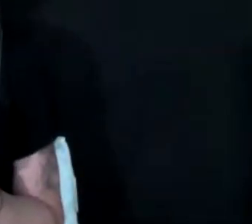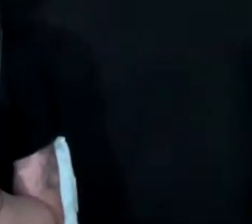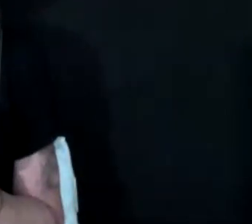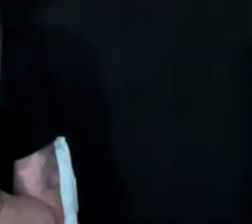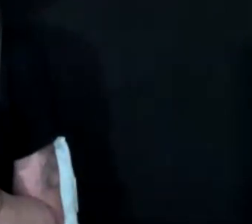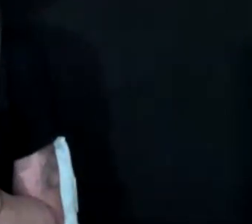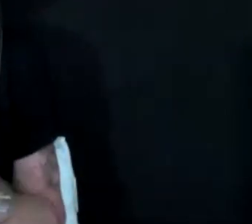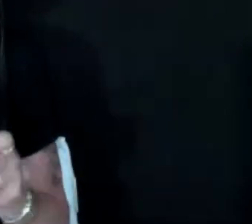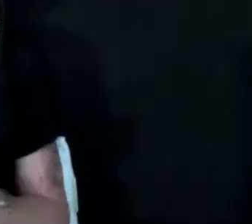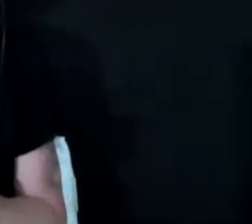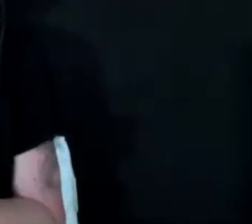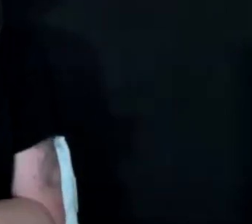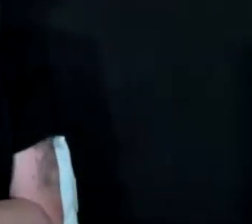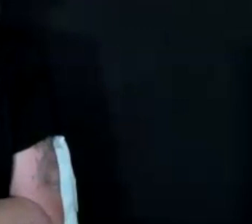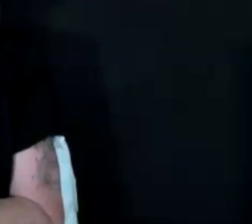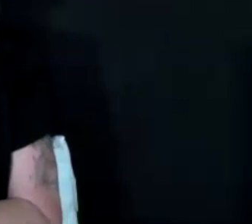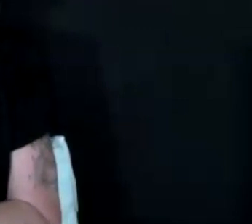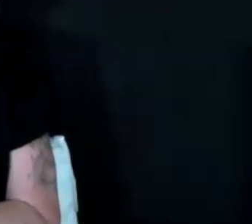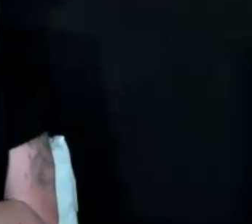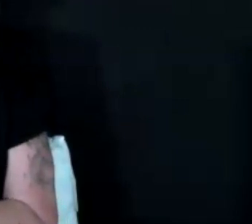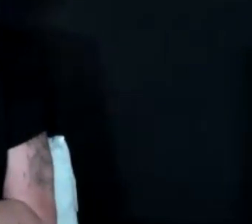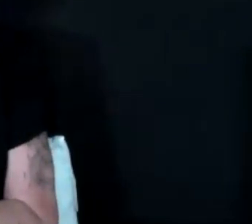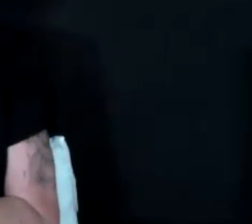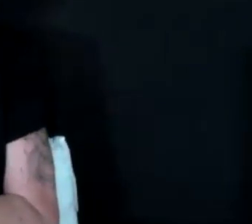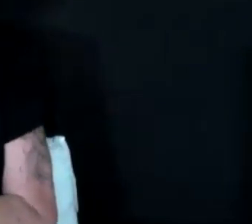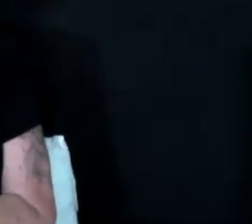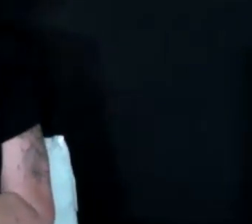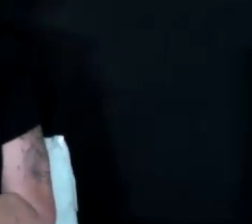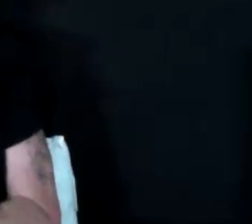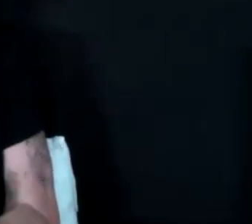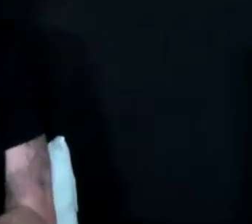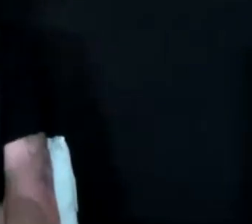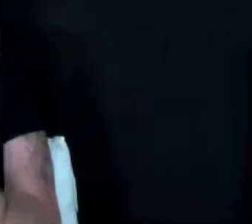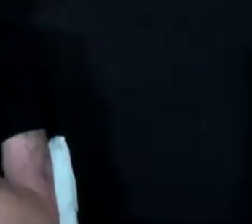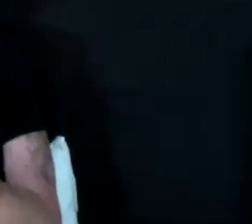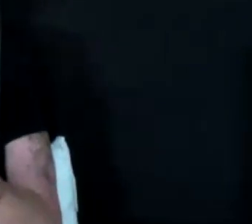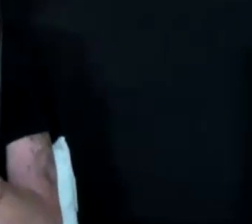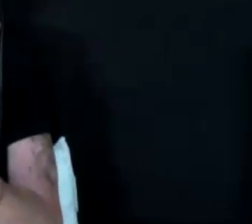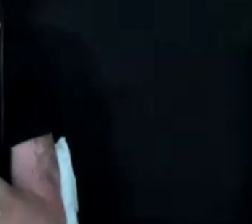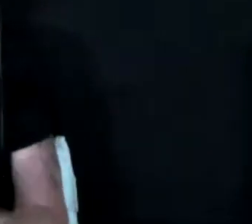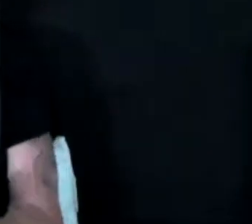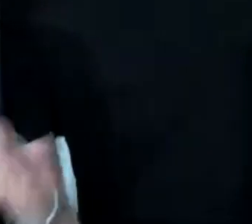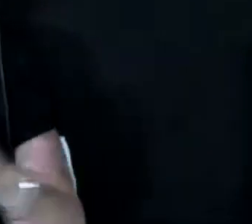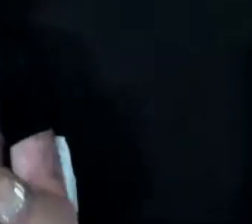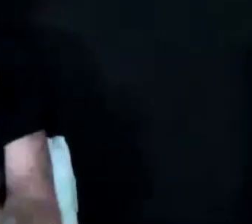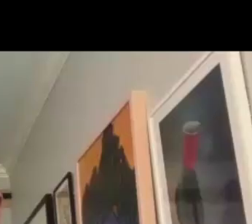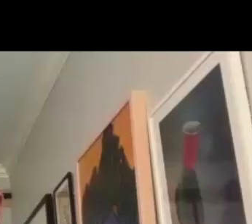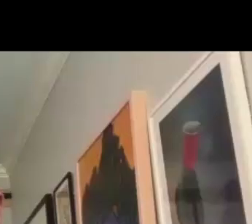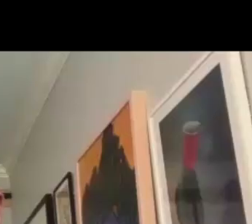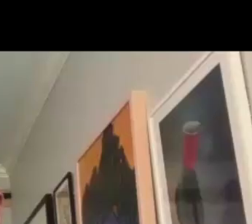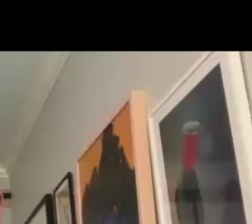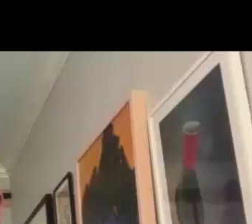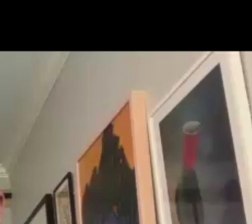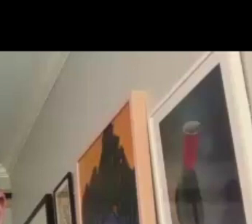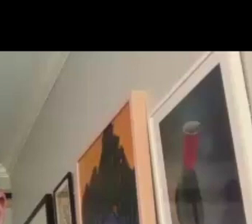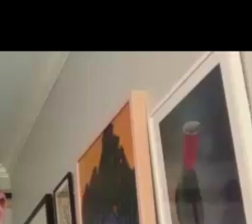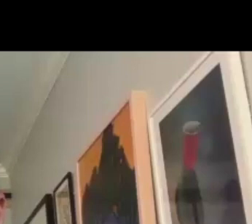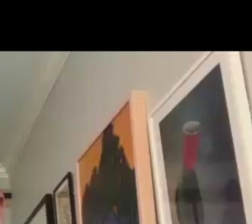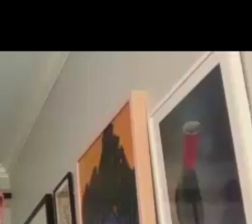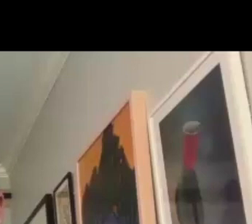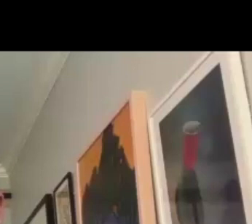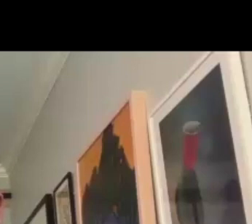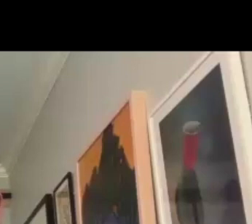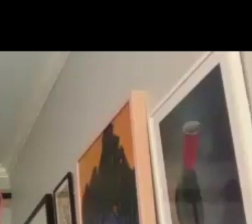Debbie, who is also one of the partners of the Danny Plan. We have three children, of which our